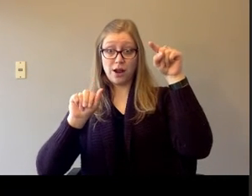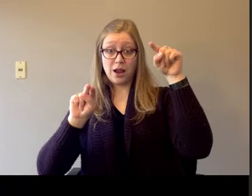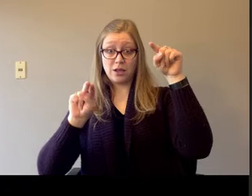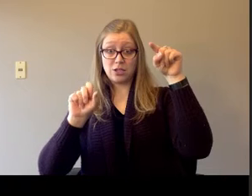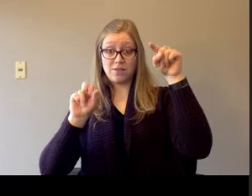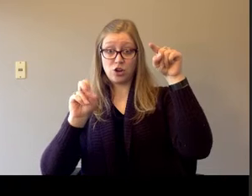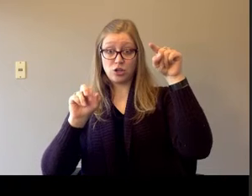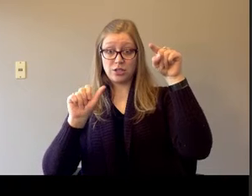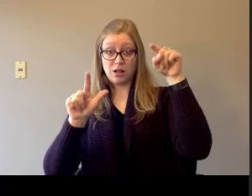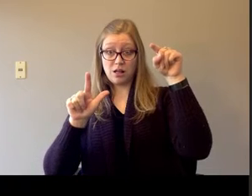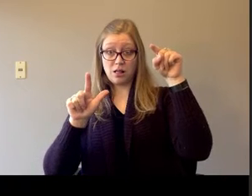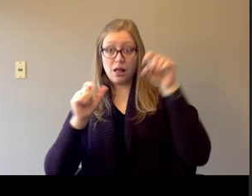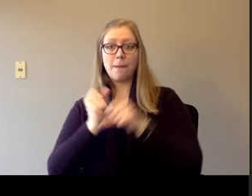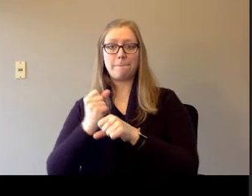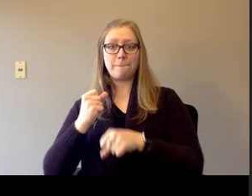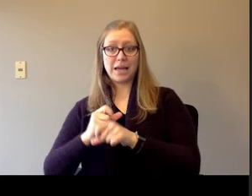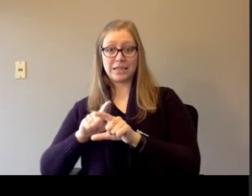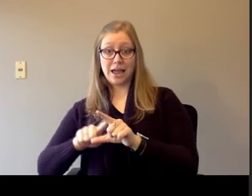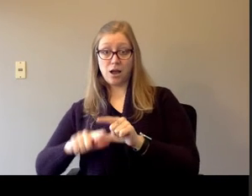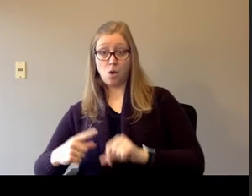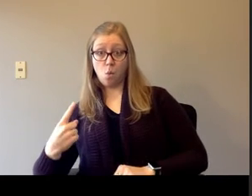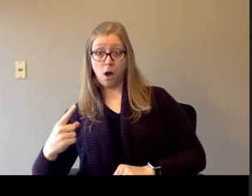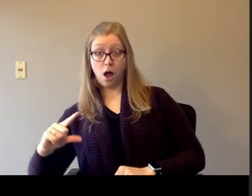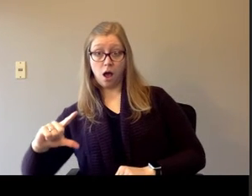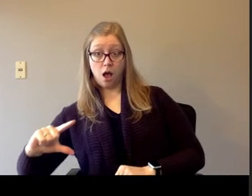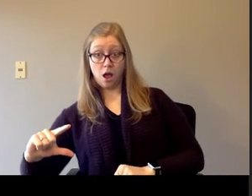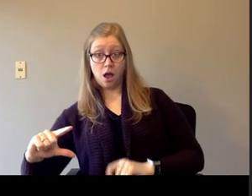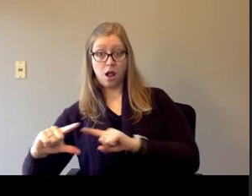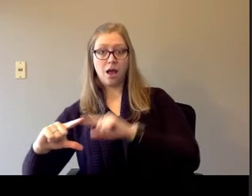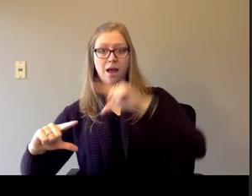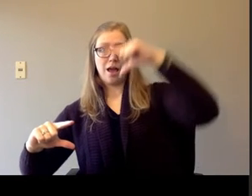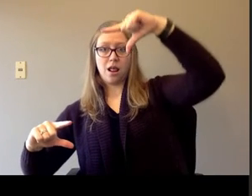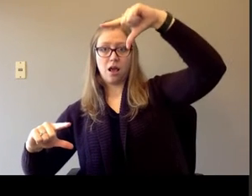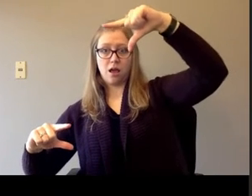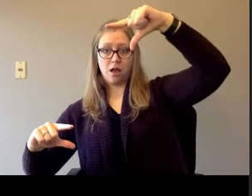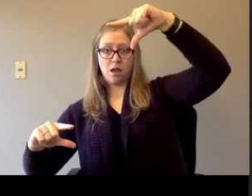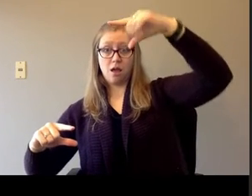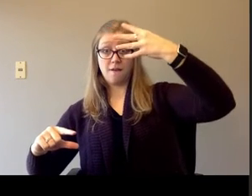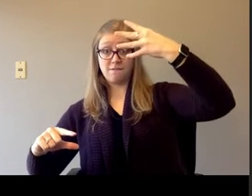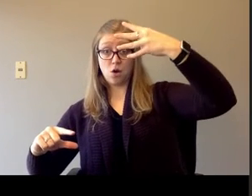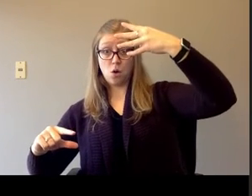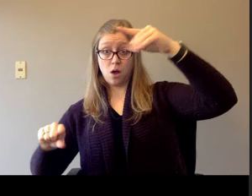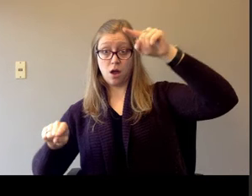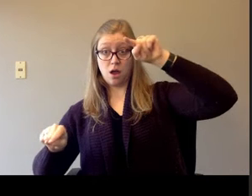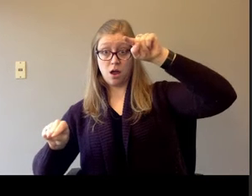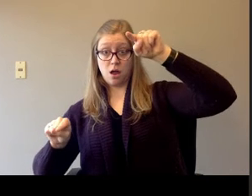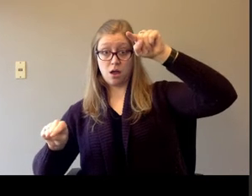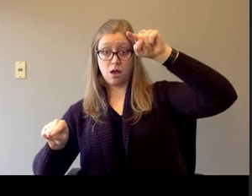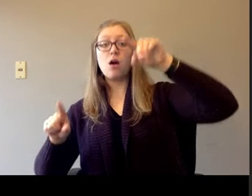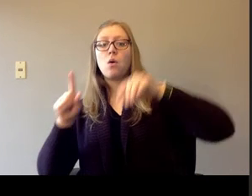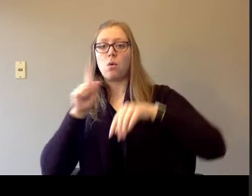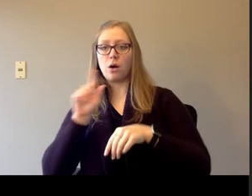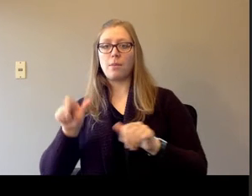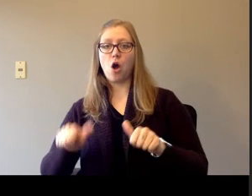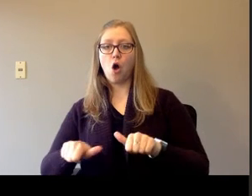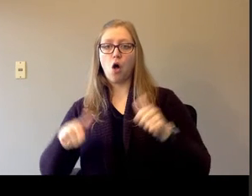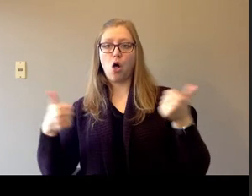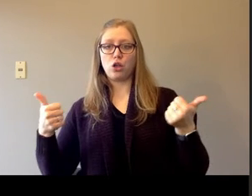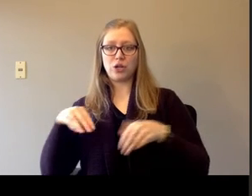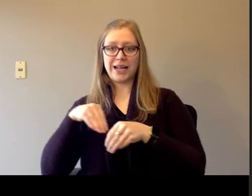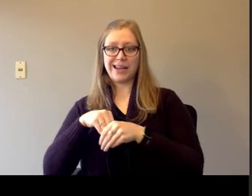interior angles. And so we know that angle 4 is congruent to angle